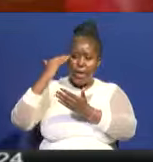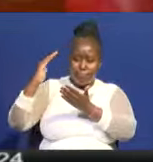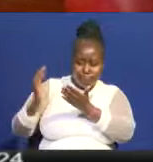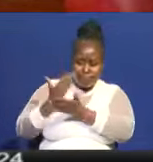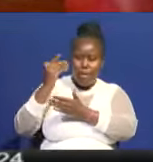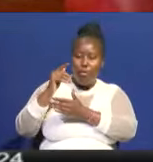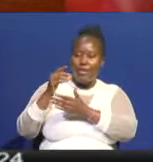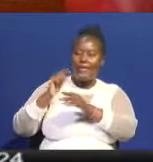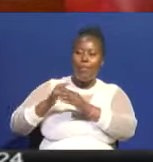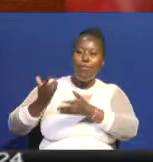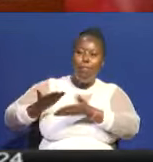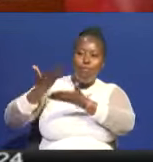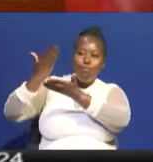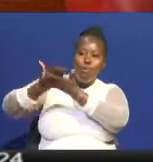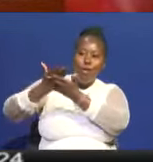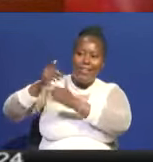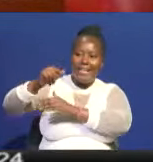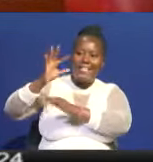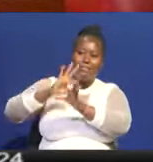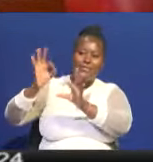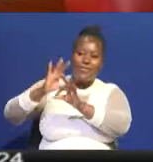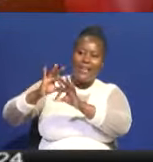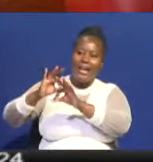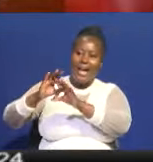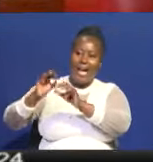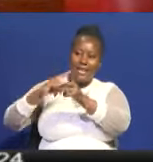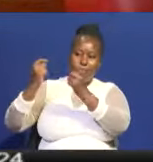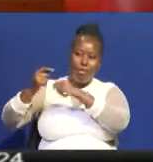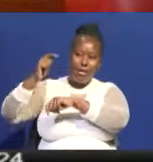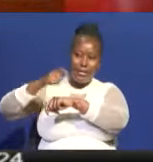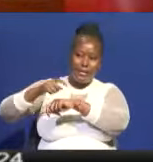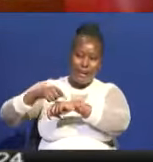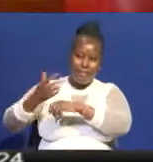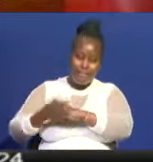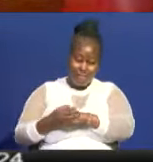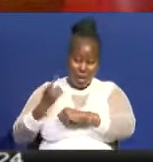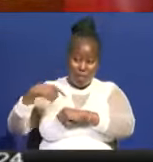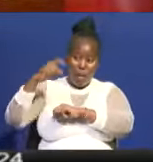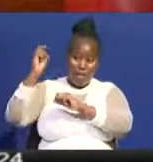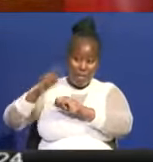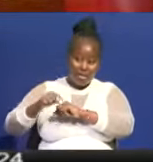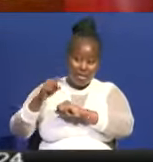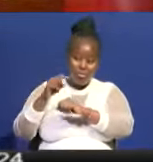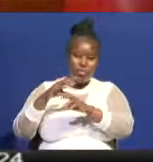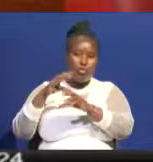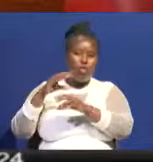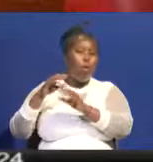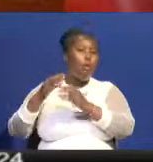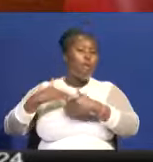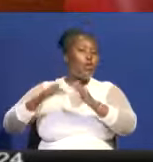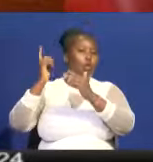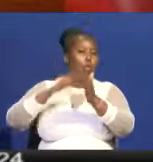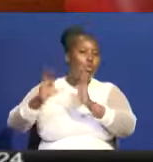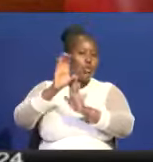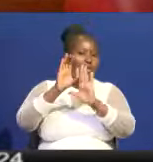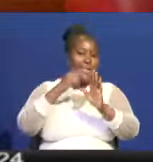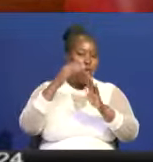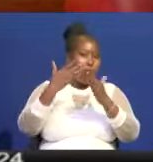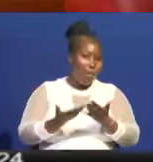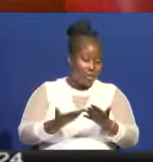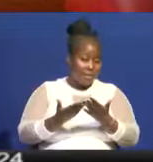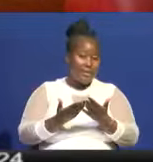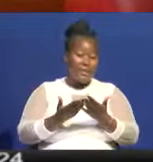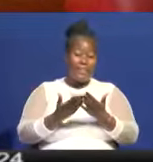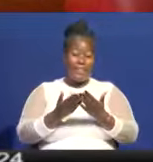brought before that particular tribunal. We must go to what our Constitution says, which